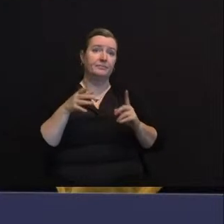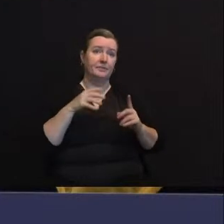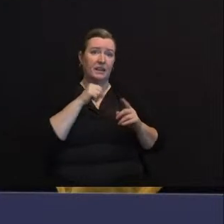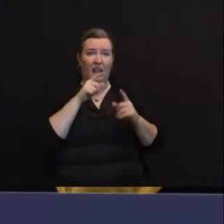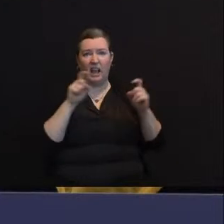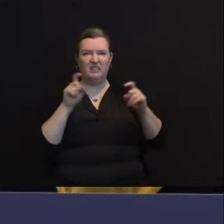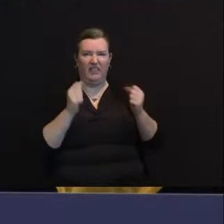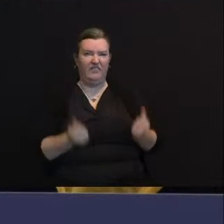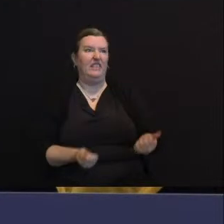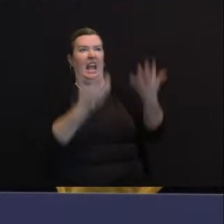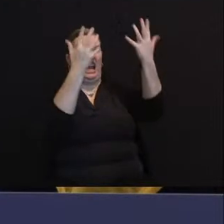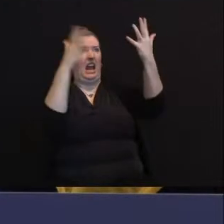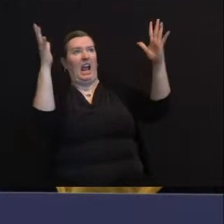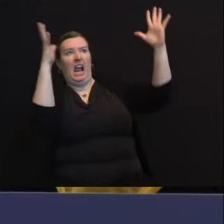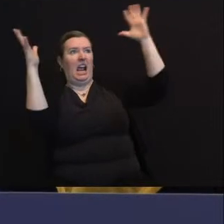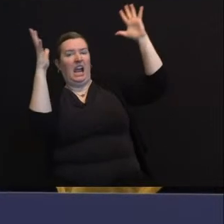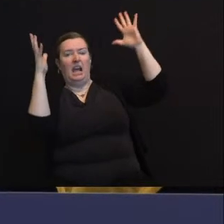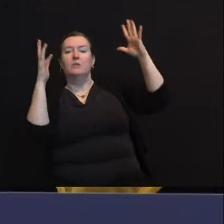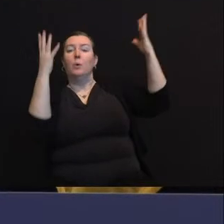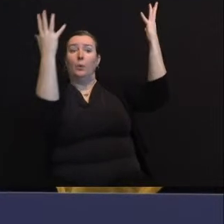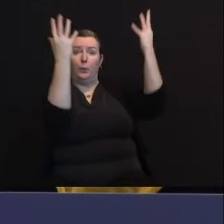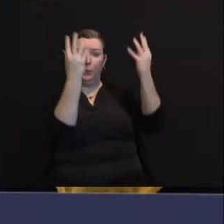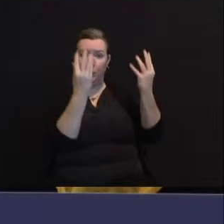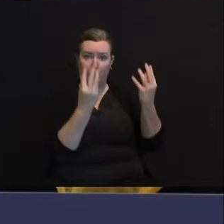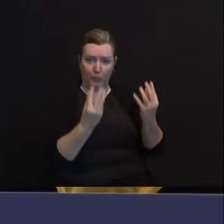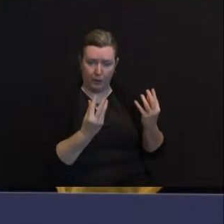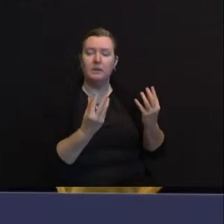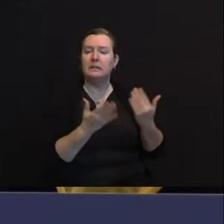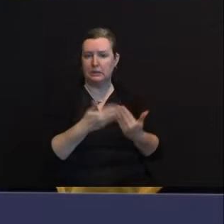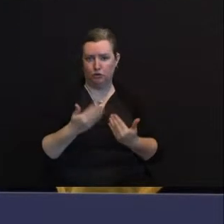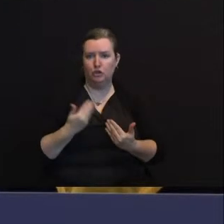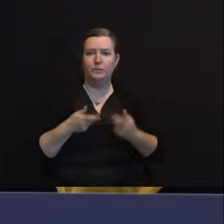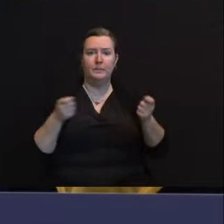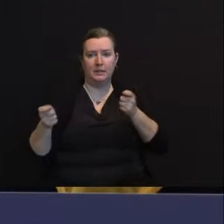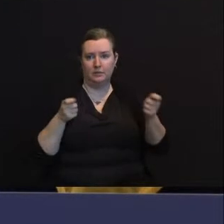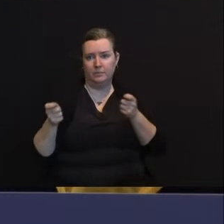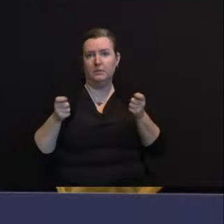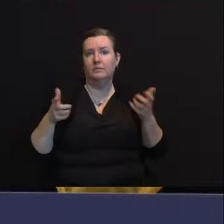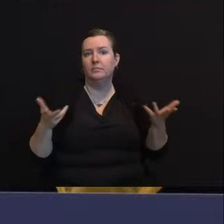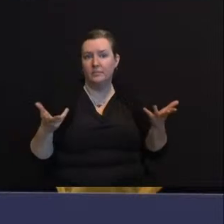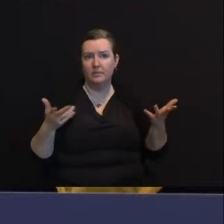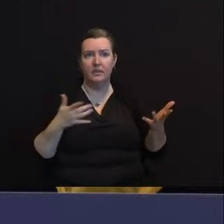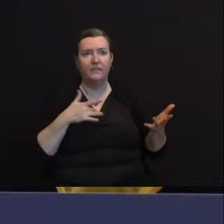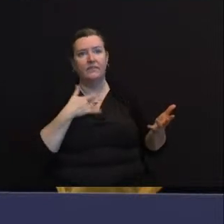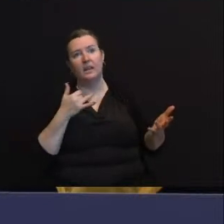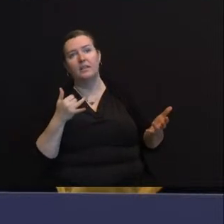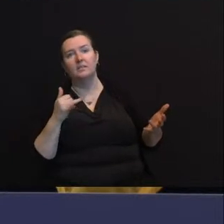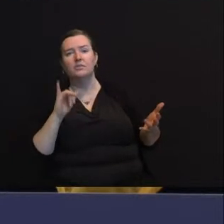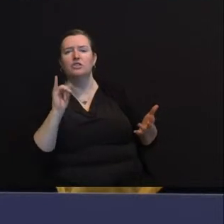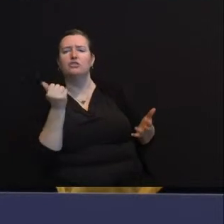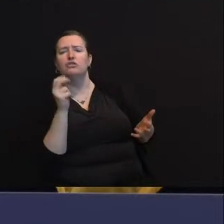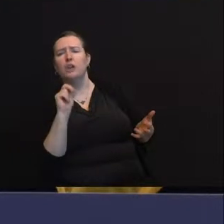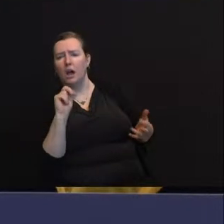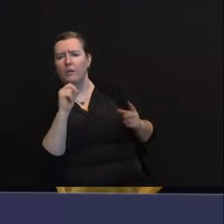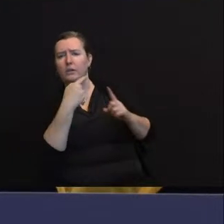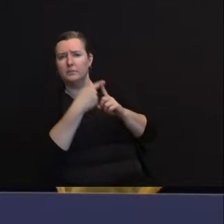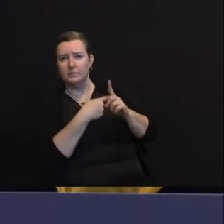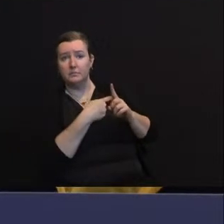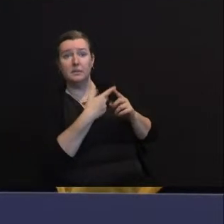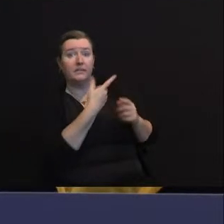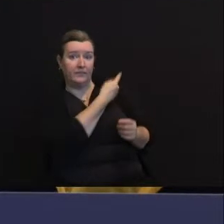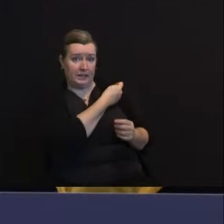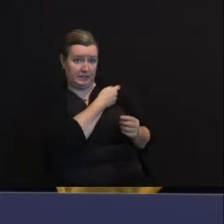then vaccines coming in tranches measured, what I think by January will be hundreds of thousands, if not